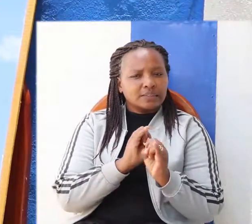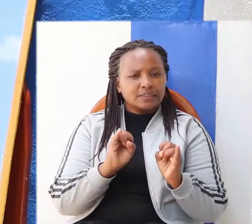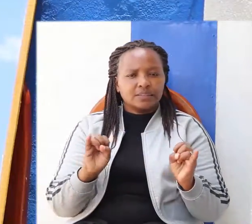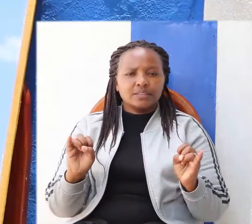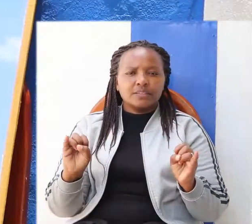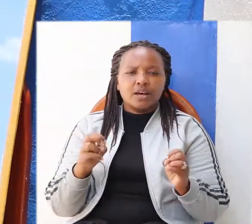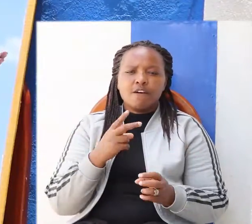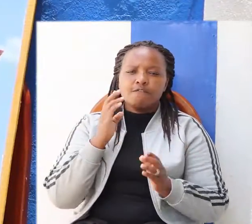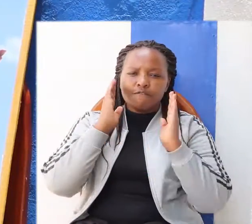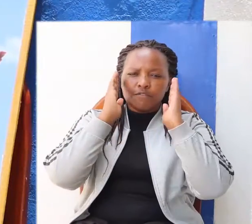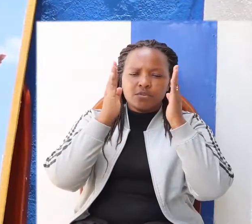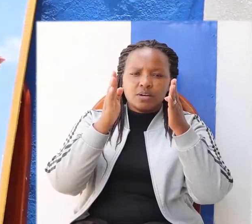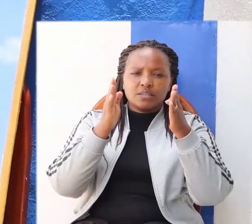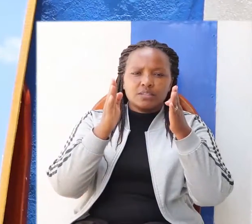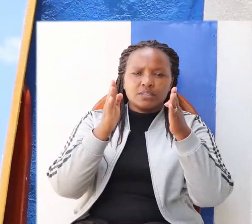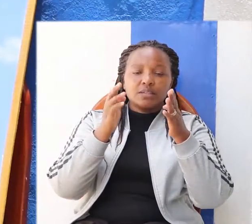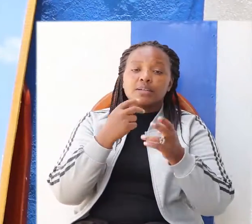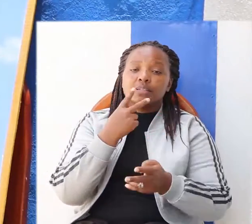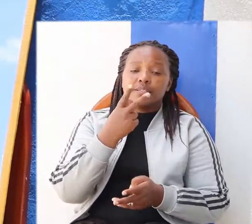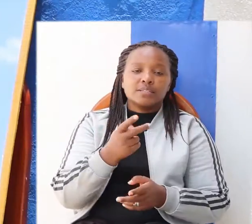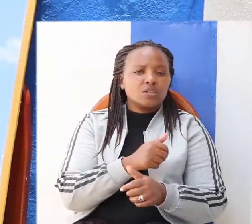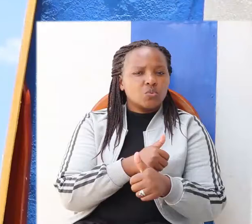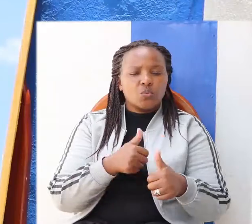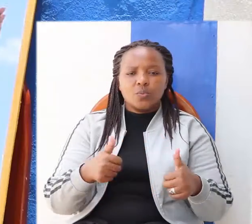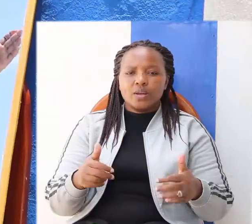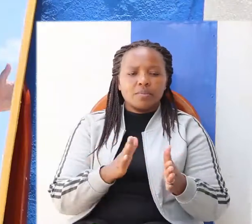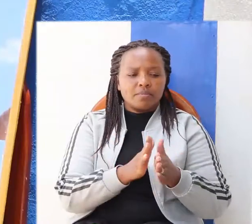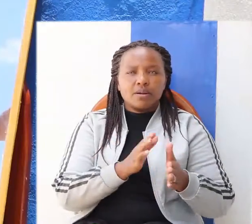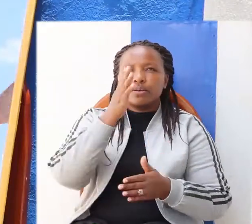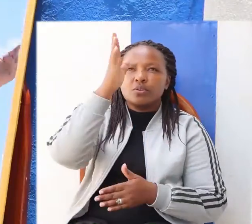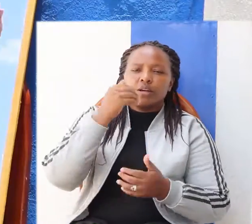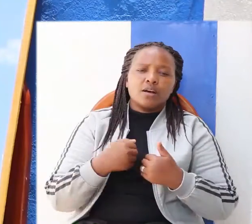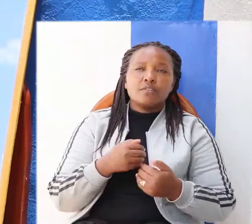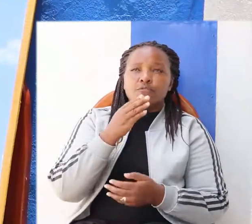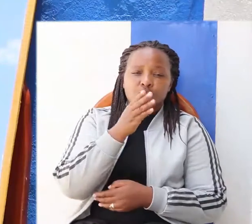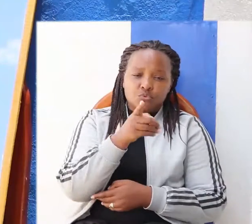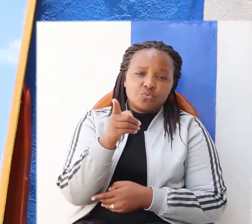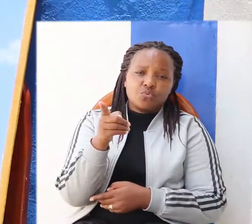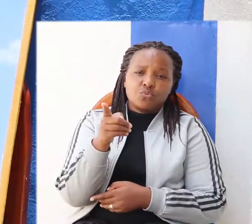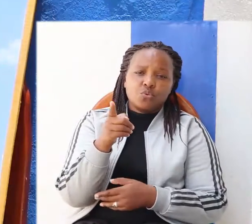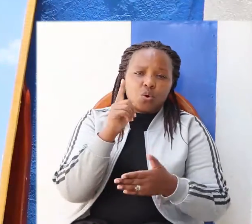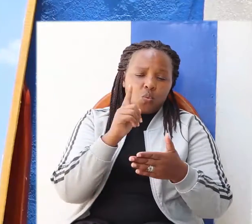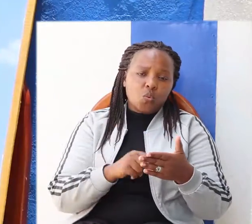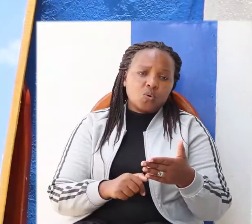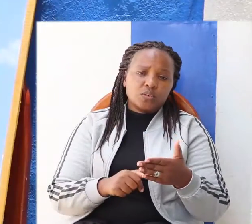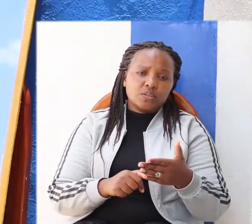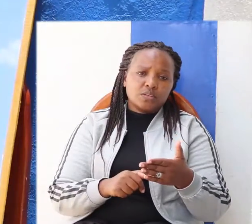when you look and focus, you're able to see clearly the plan God has for you and